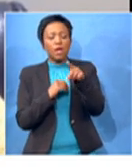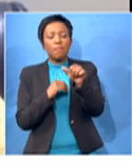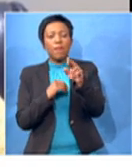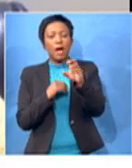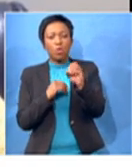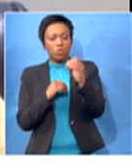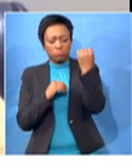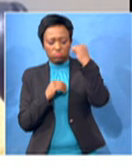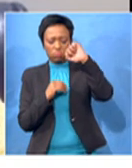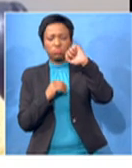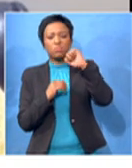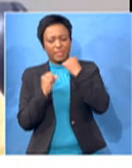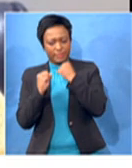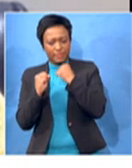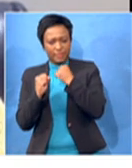it's to